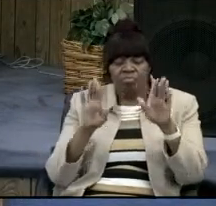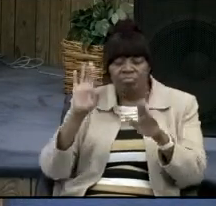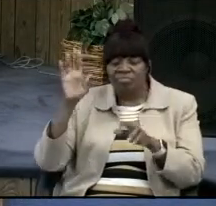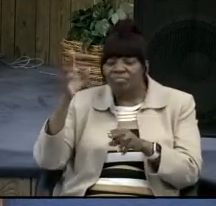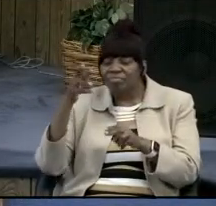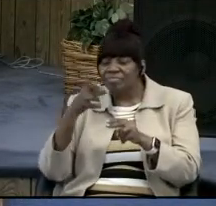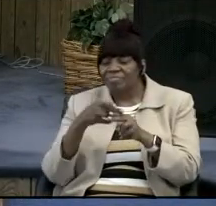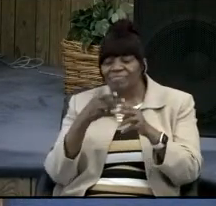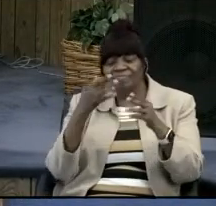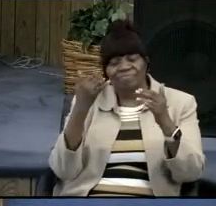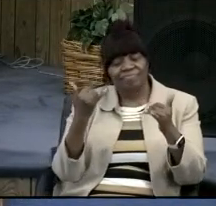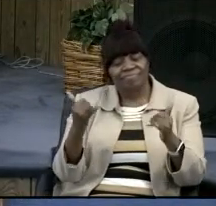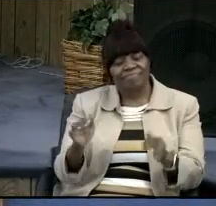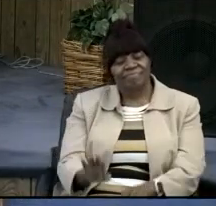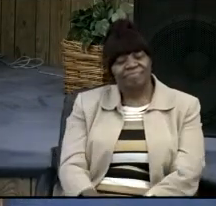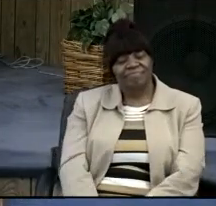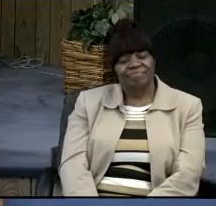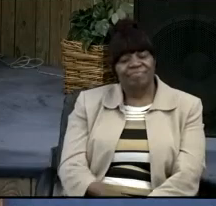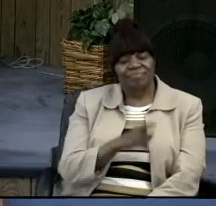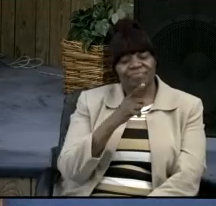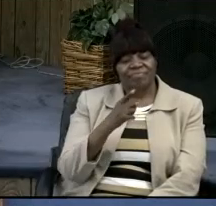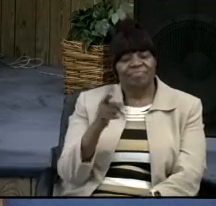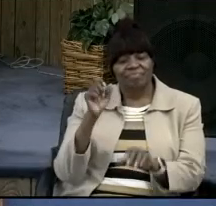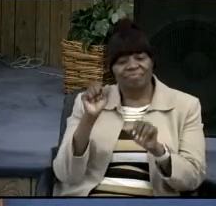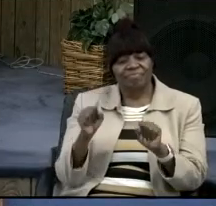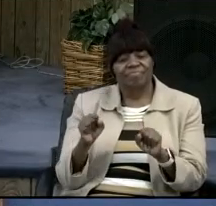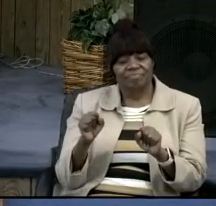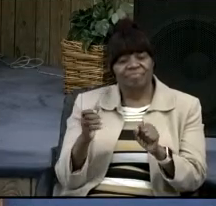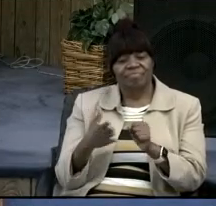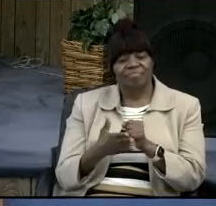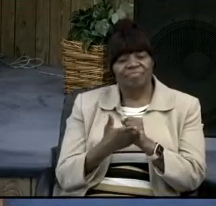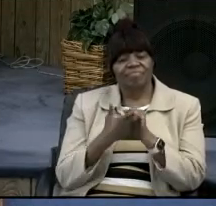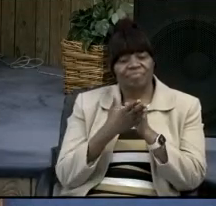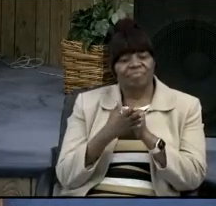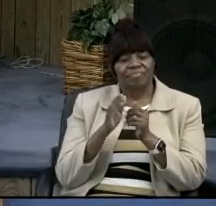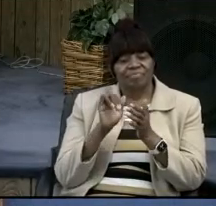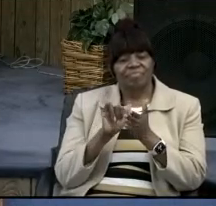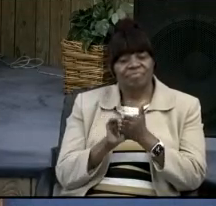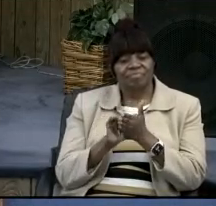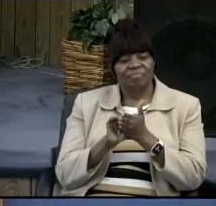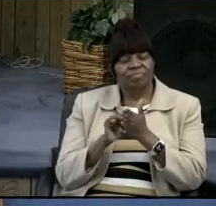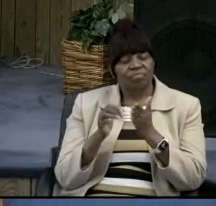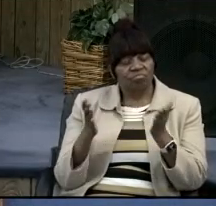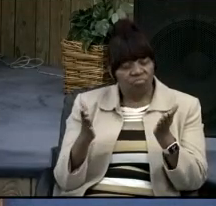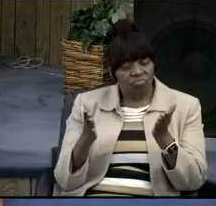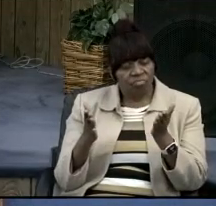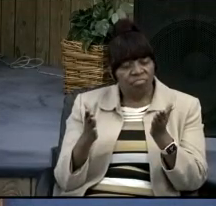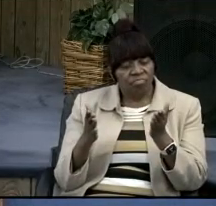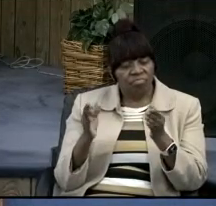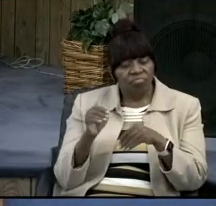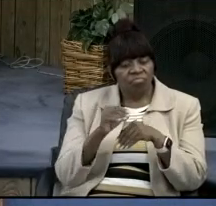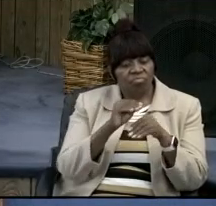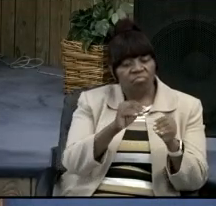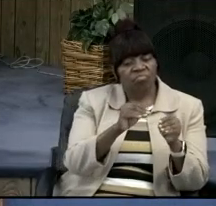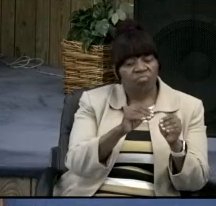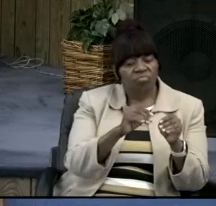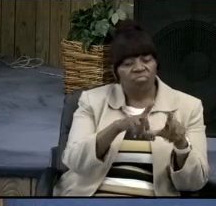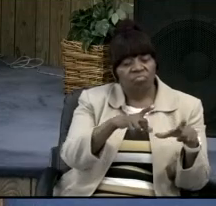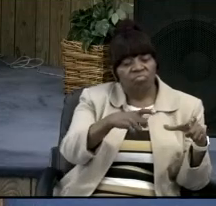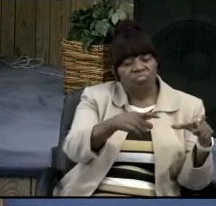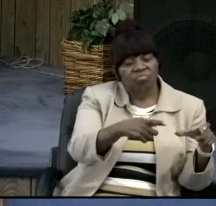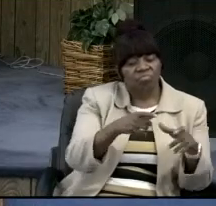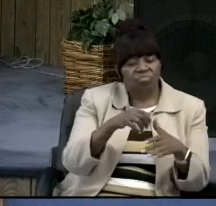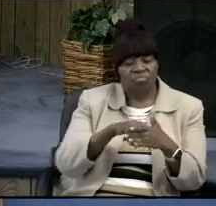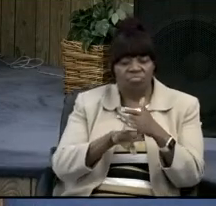Jesus, now. You know, you can help your record by putting some on the record. You can put on the record that in the day of